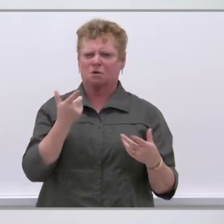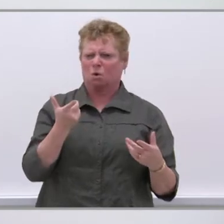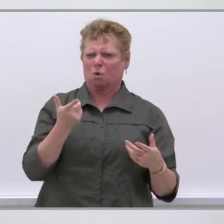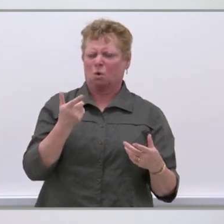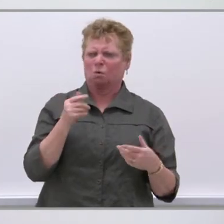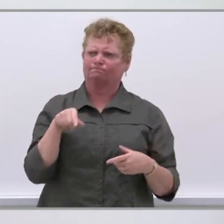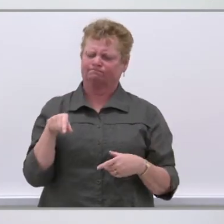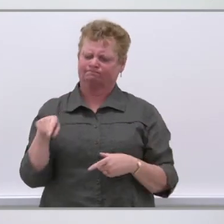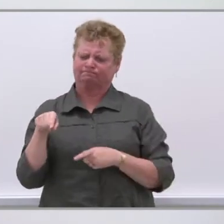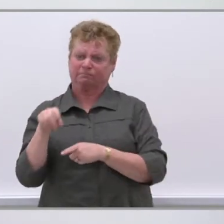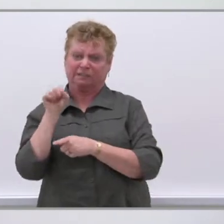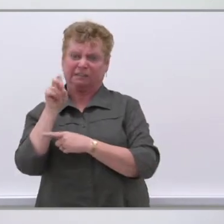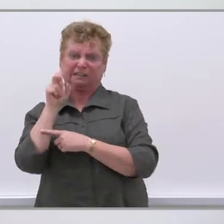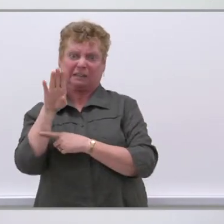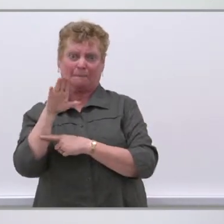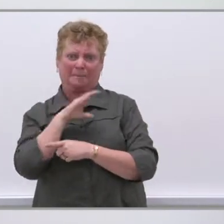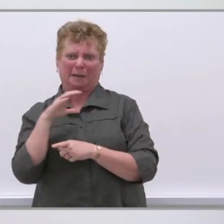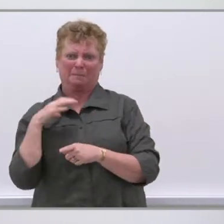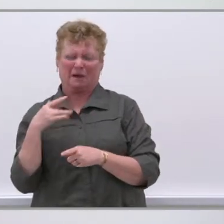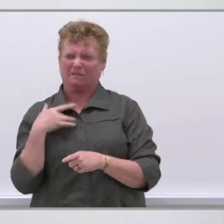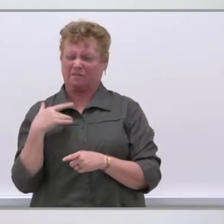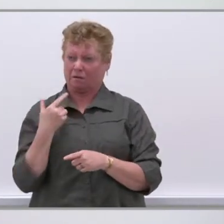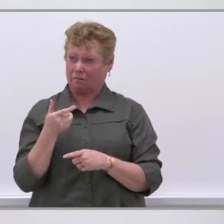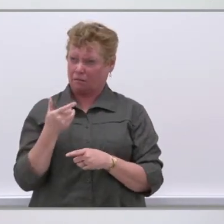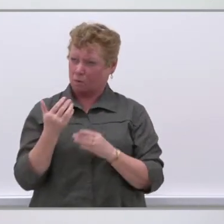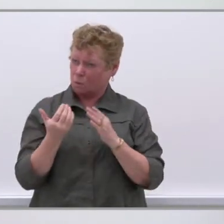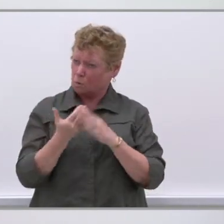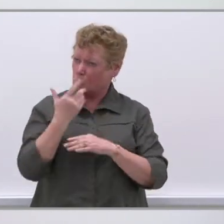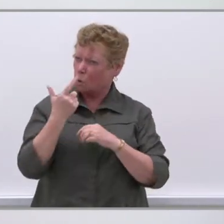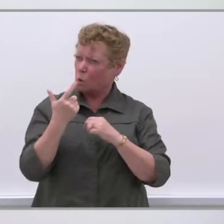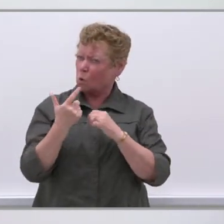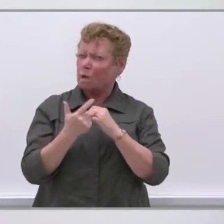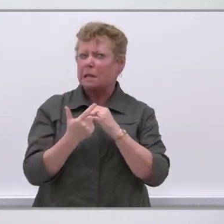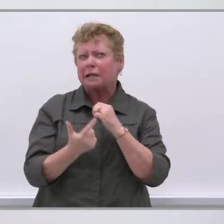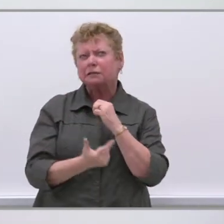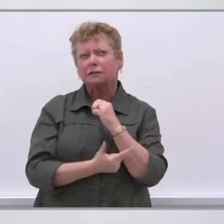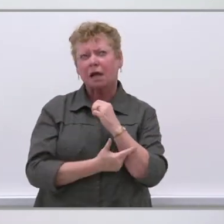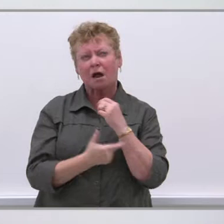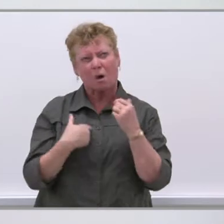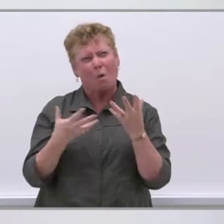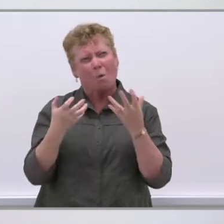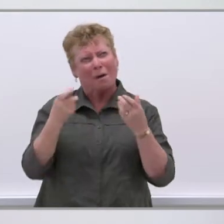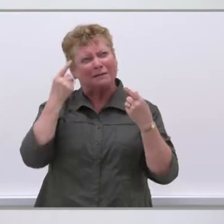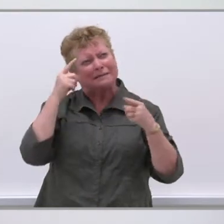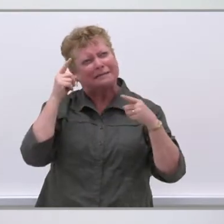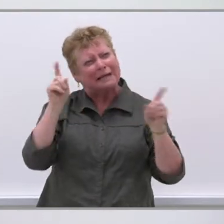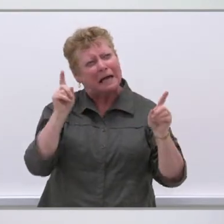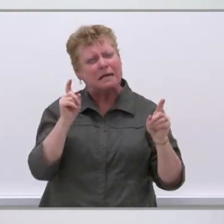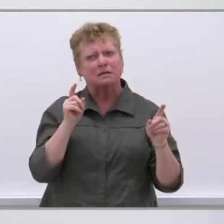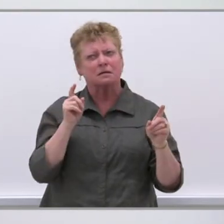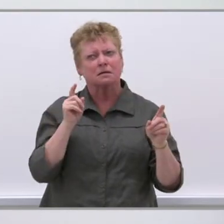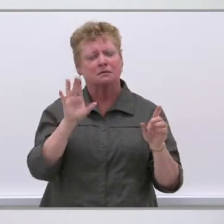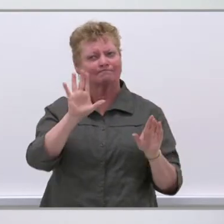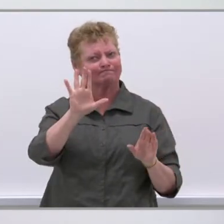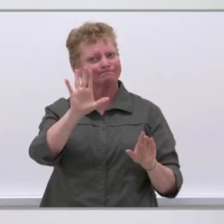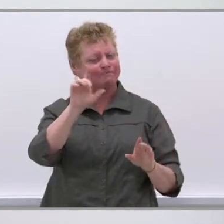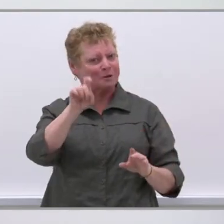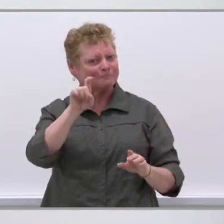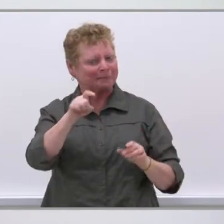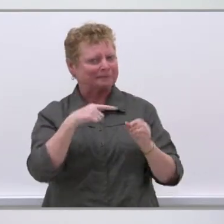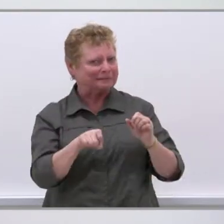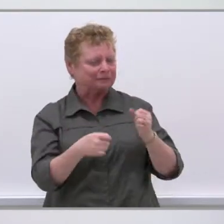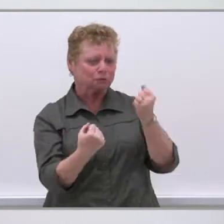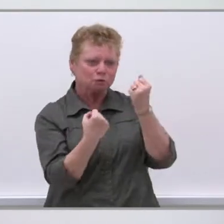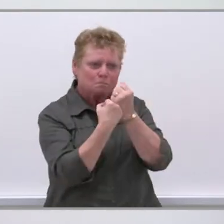subcommittee thought, for our new legislation to be a success, we need the support,